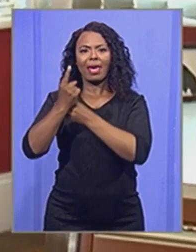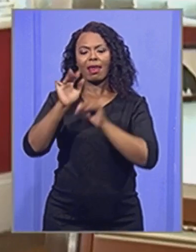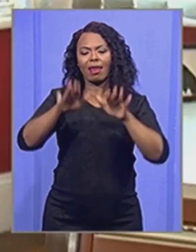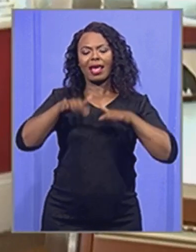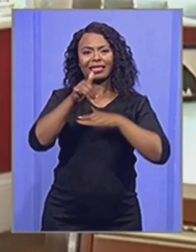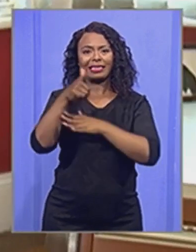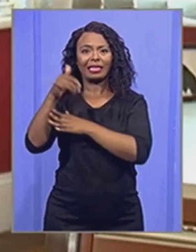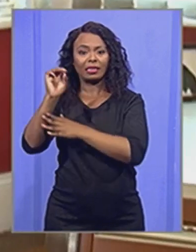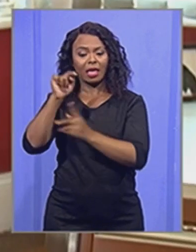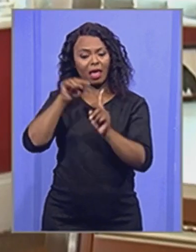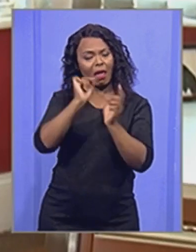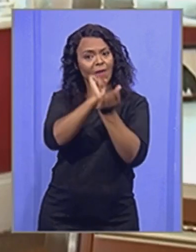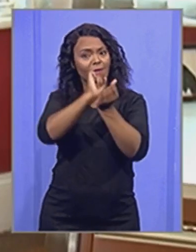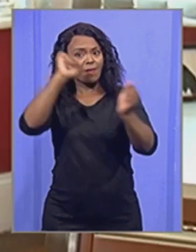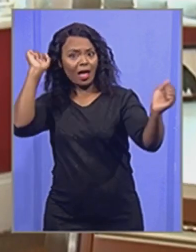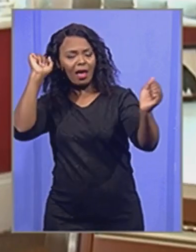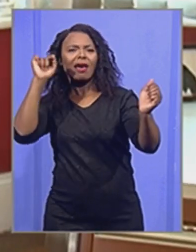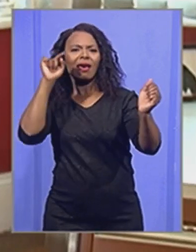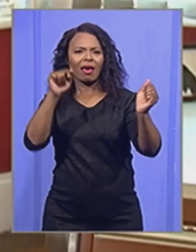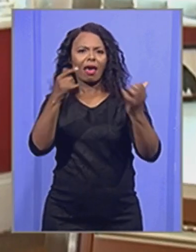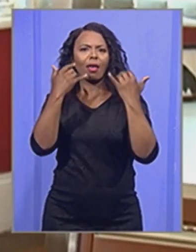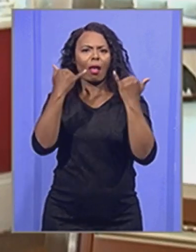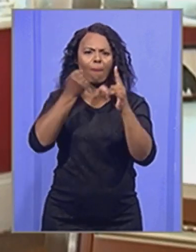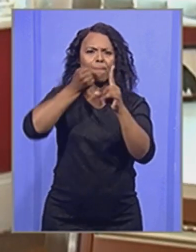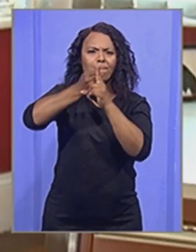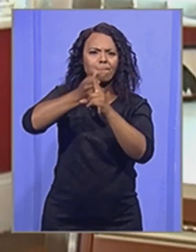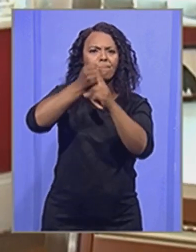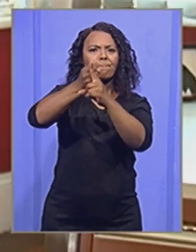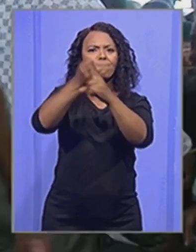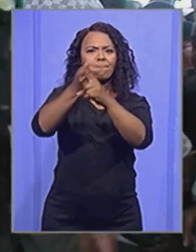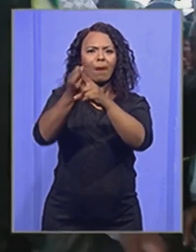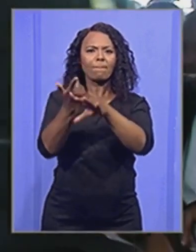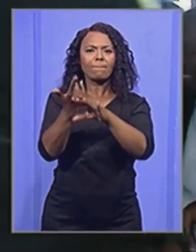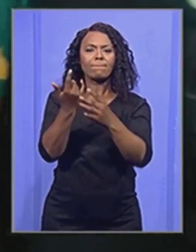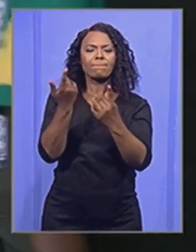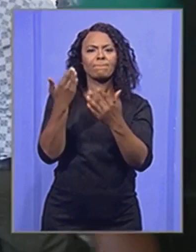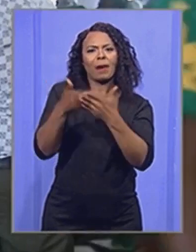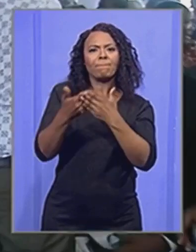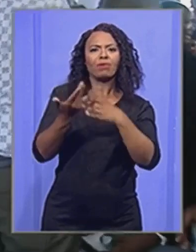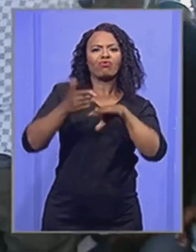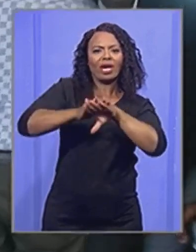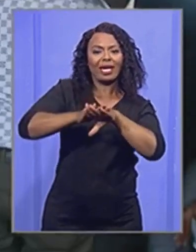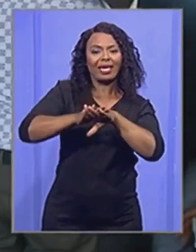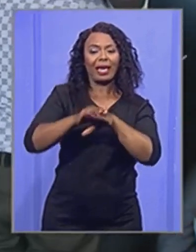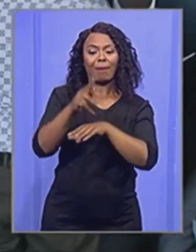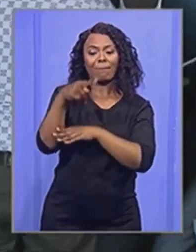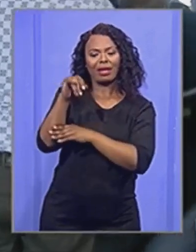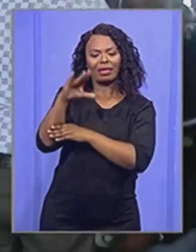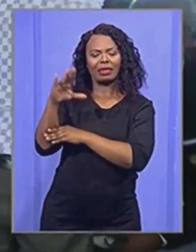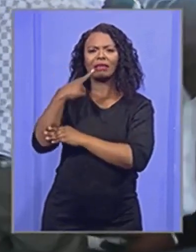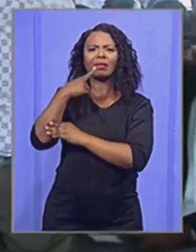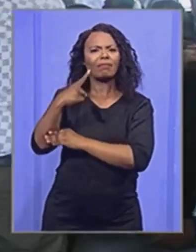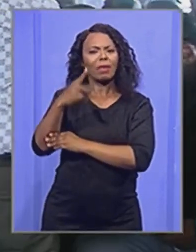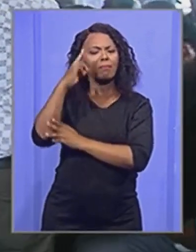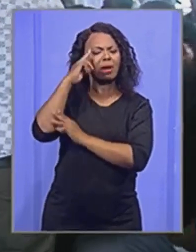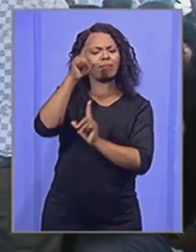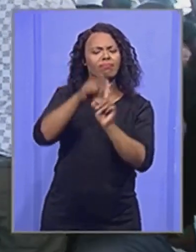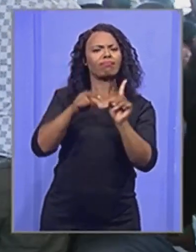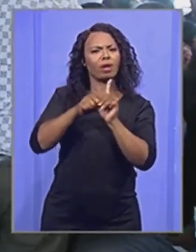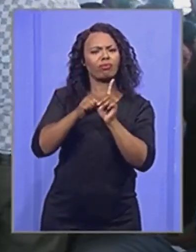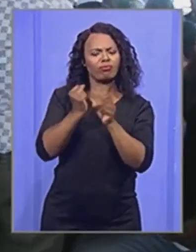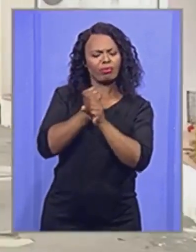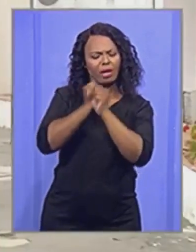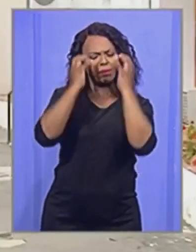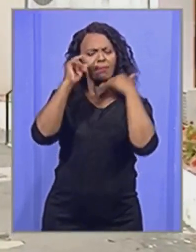gagwe, metsamao ya gagwe e ne ya ilediwa go fitlha a tlhokafala. PAC e dumela fa go ka dirwa ka natla go gopola boswa jwa